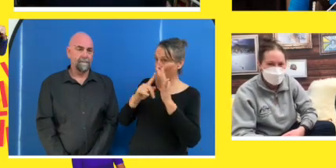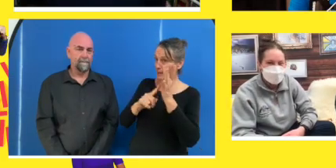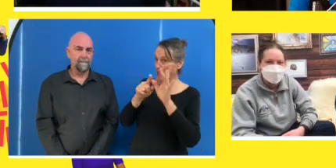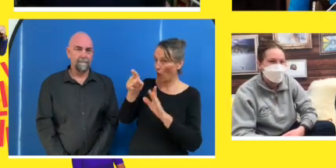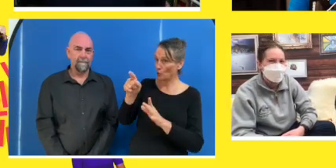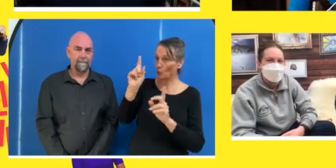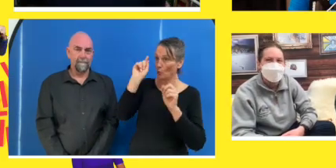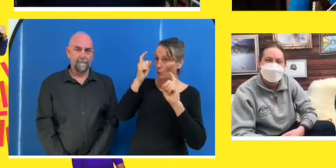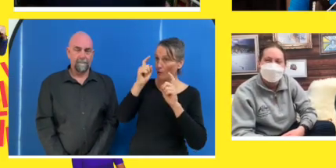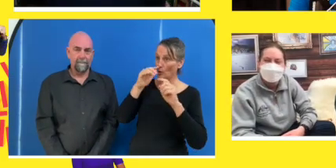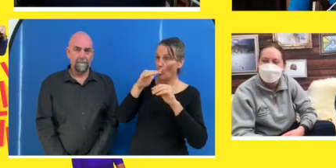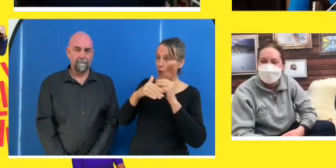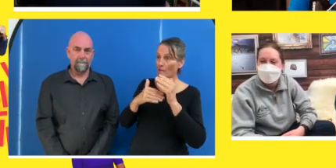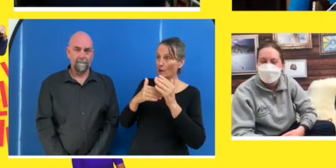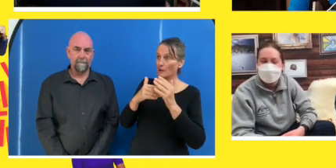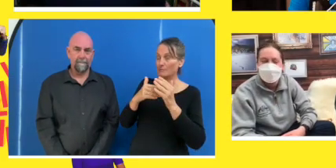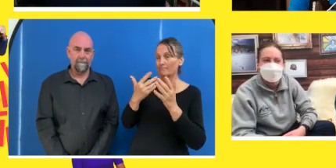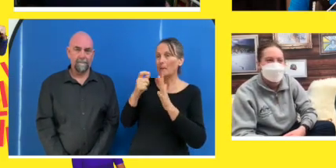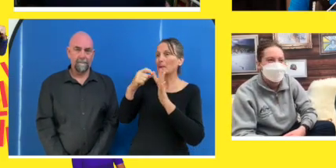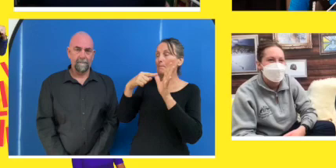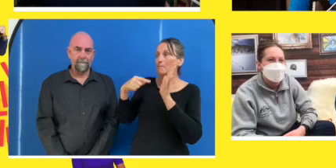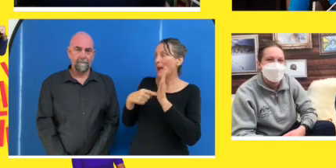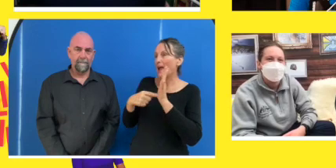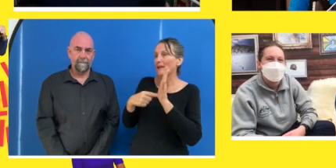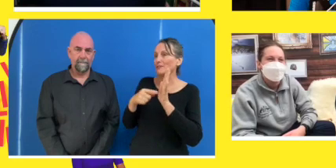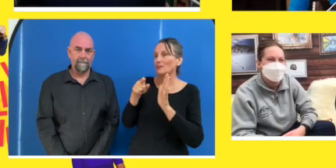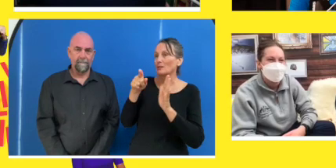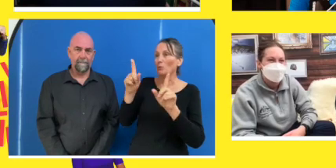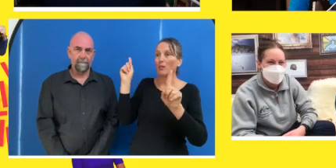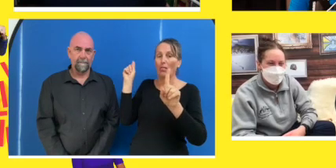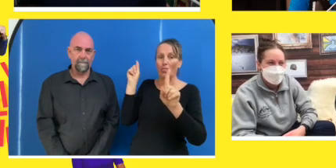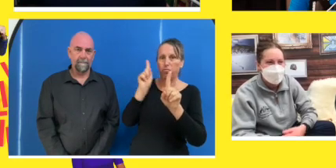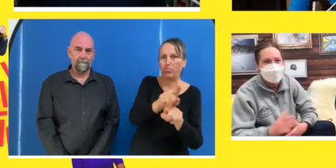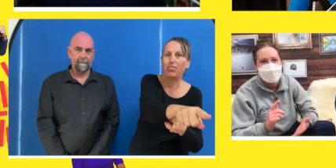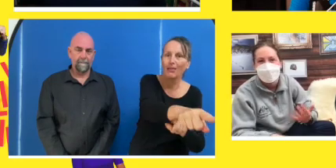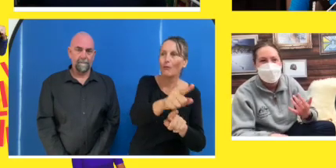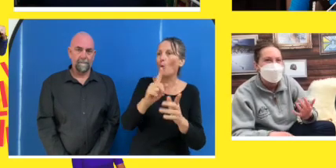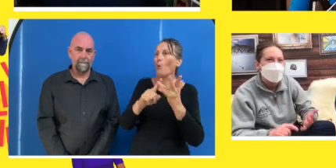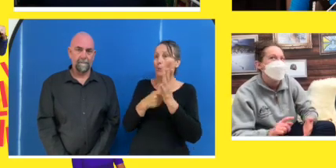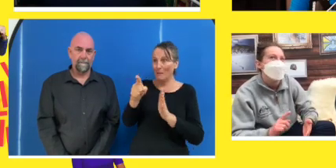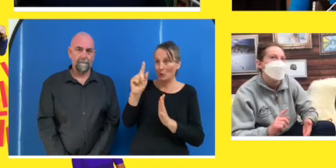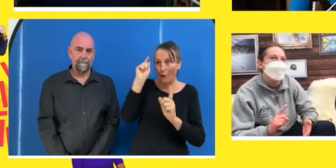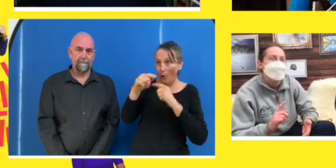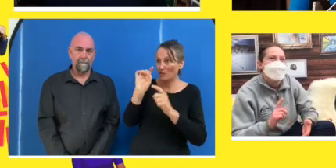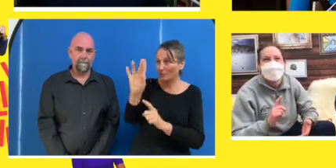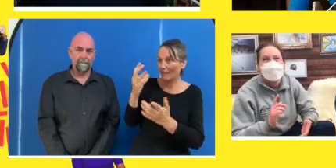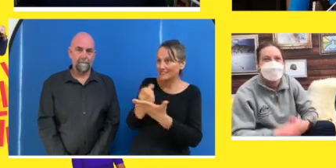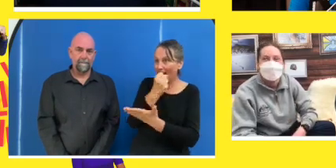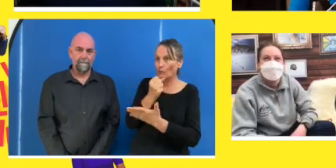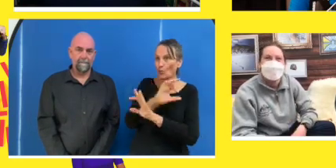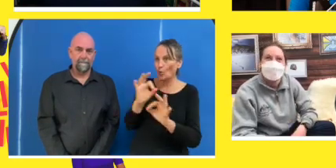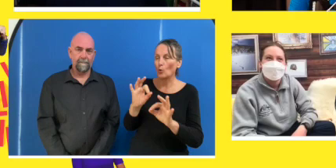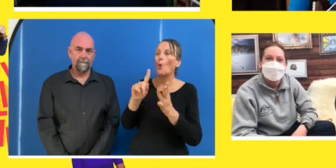Yeah. No, I think it's super scary trying to follow someone and you get the spray and you get,